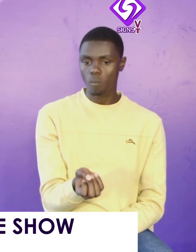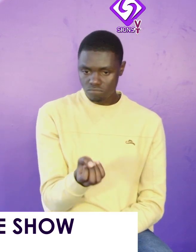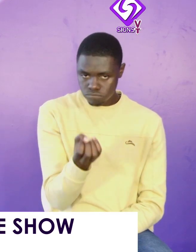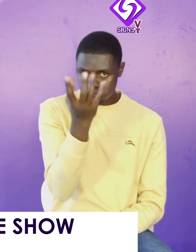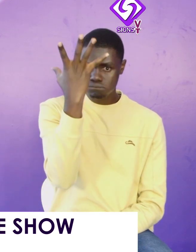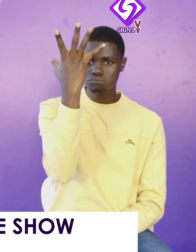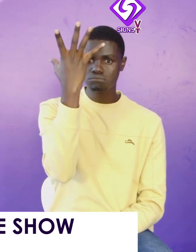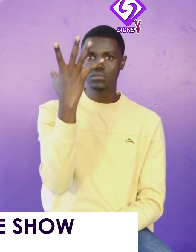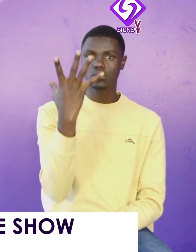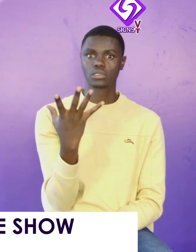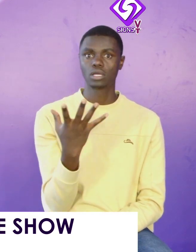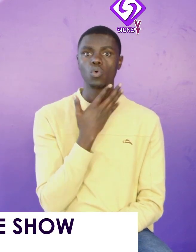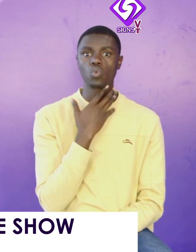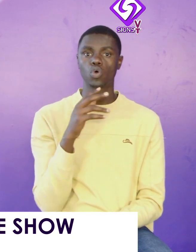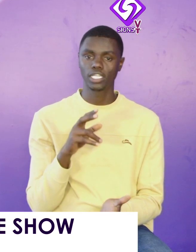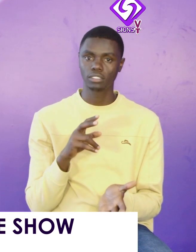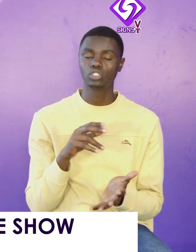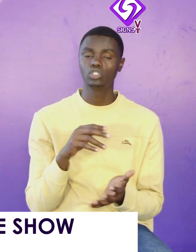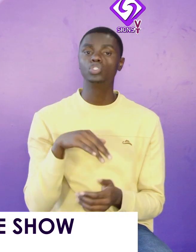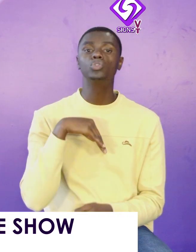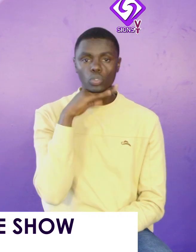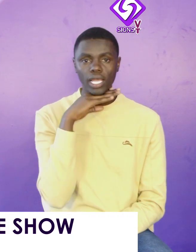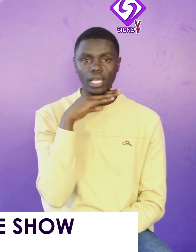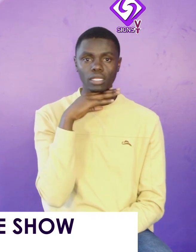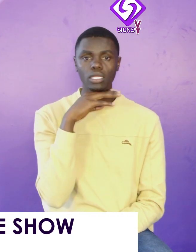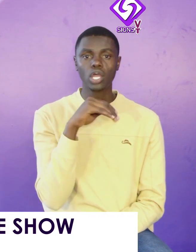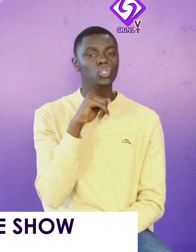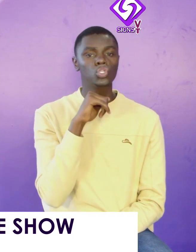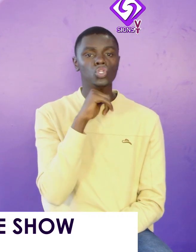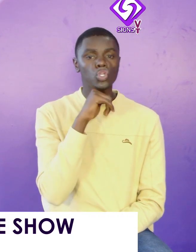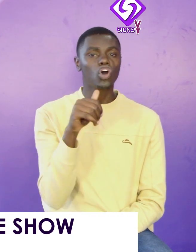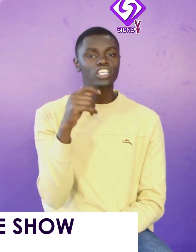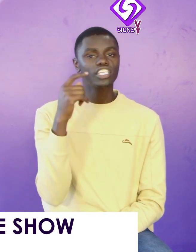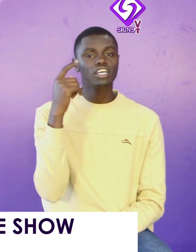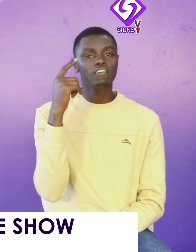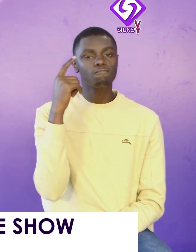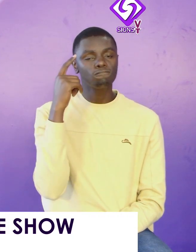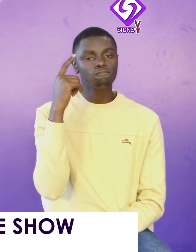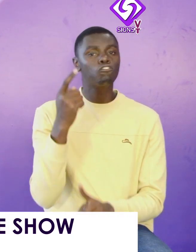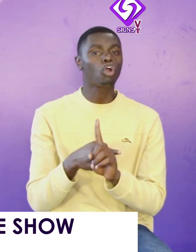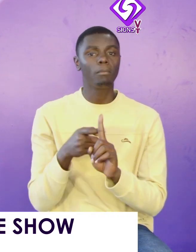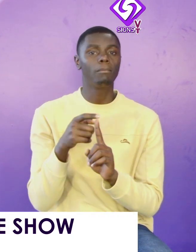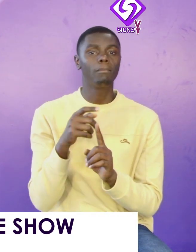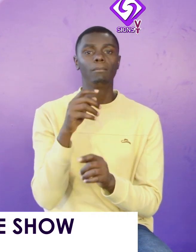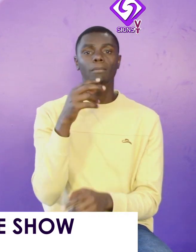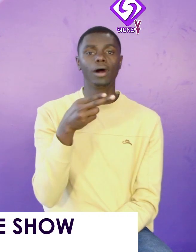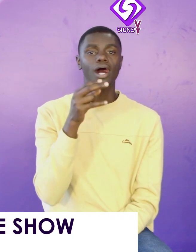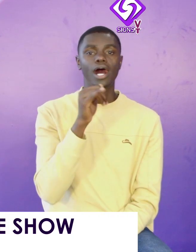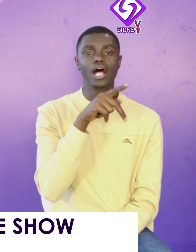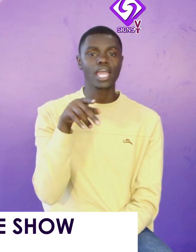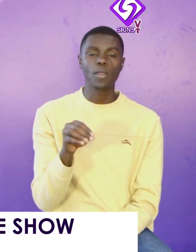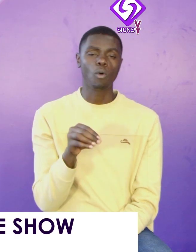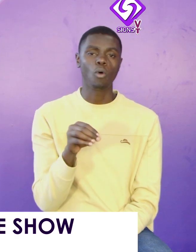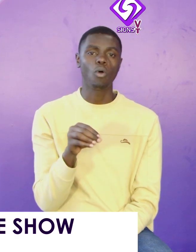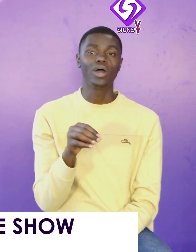And she wanted to die, but of course not from the mouth of a hippo. She ran as fast as her legs could carry